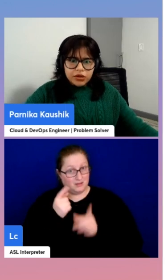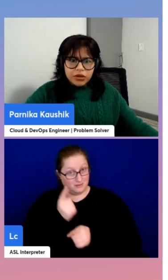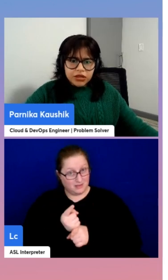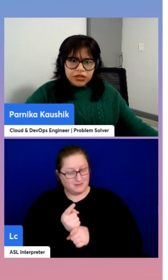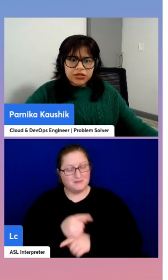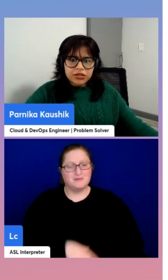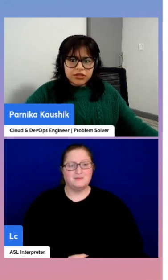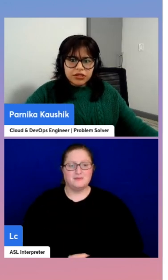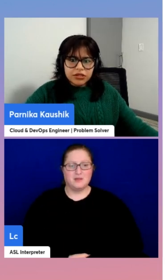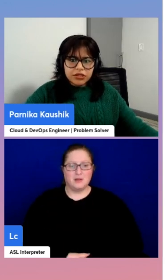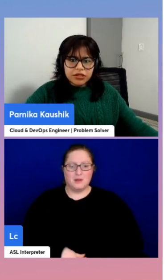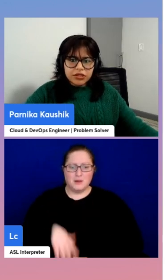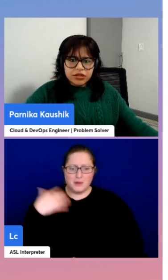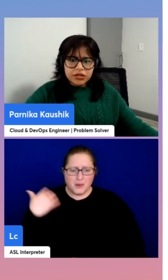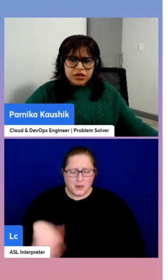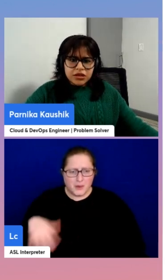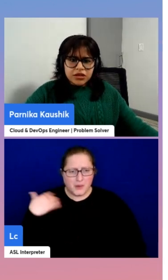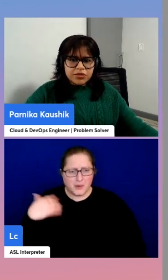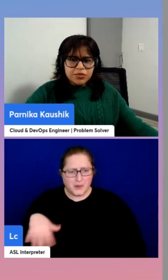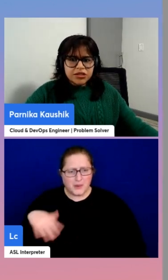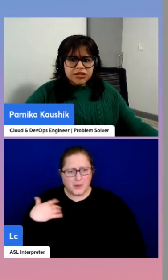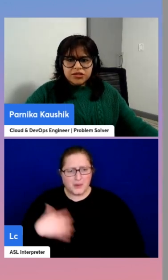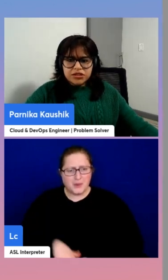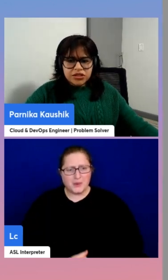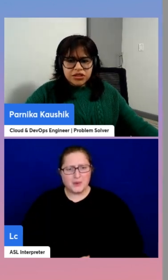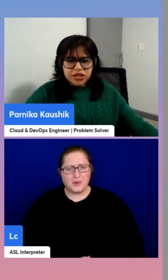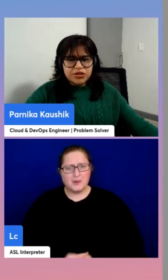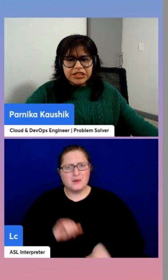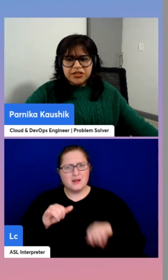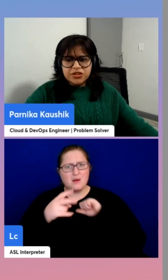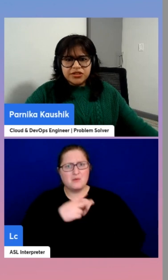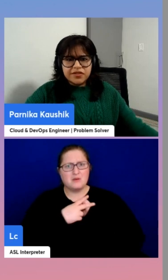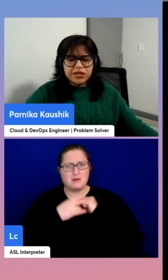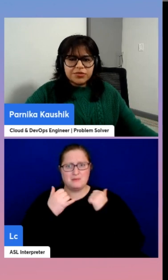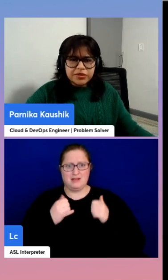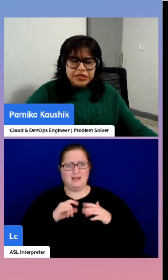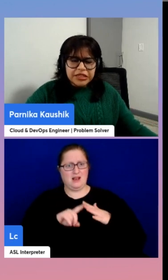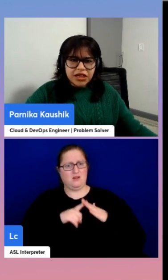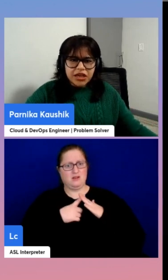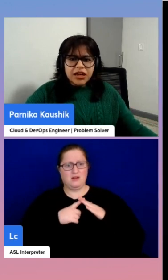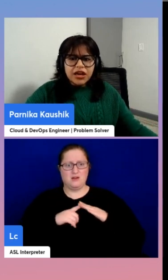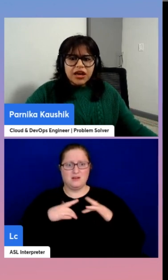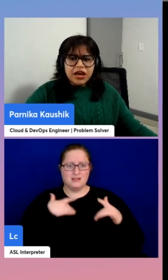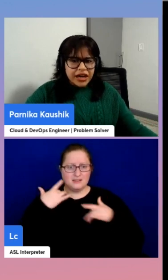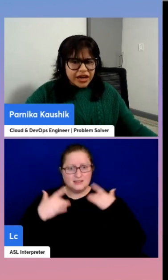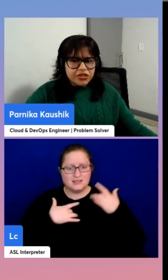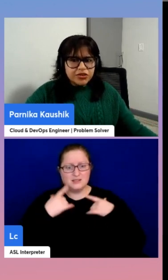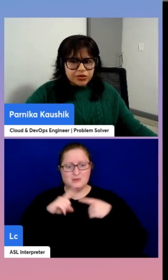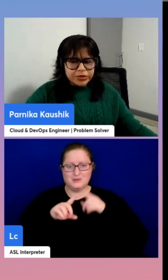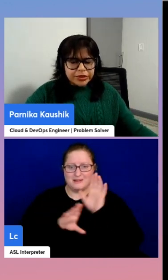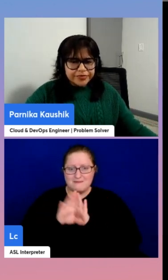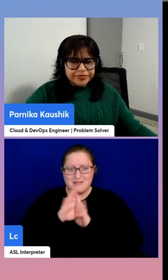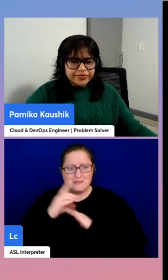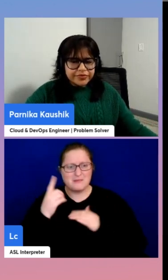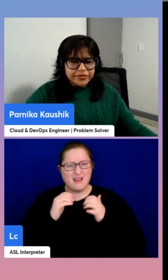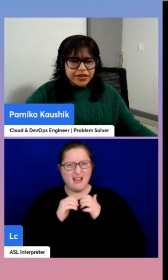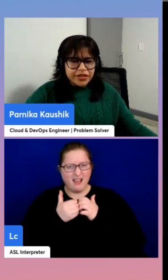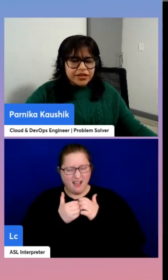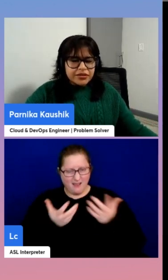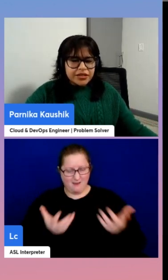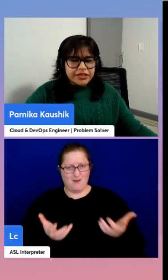So phew. Now that the repository is initialized, you're eager to develop something. How do you do